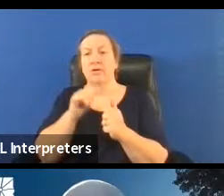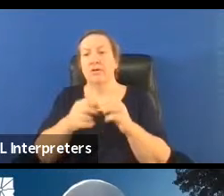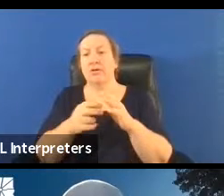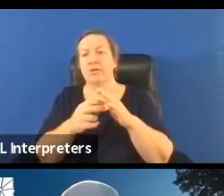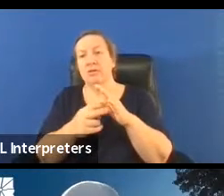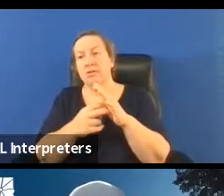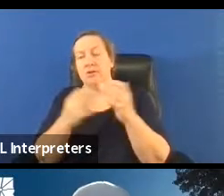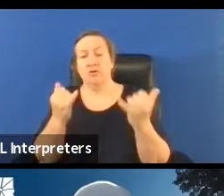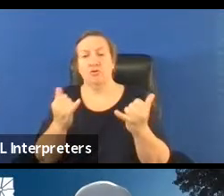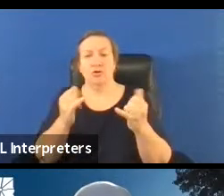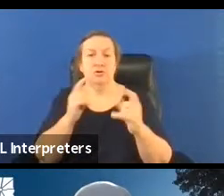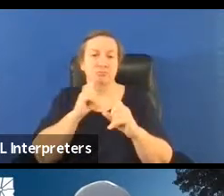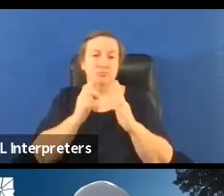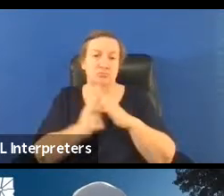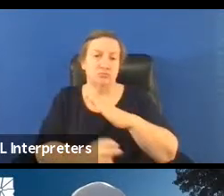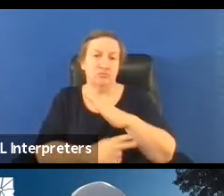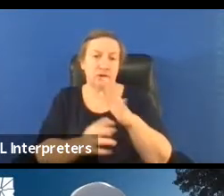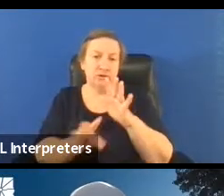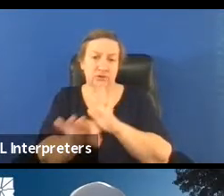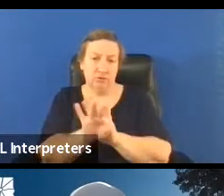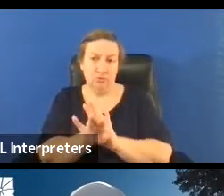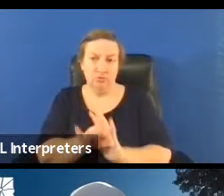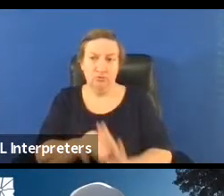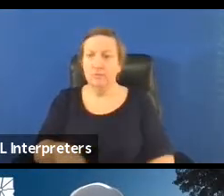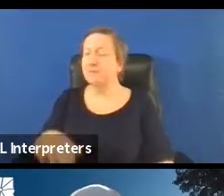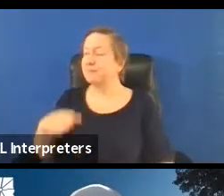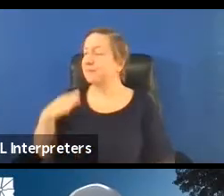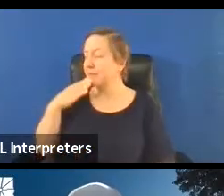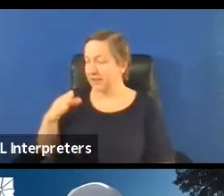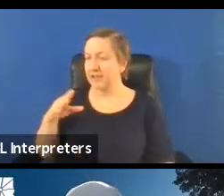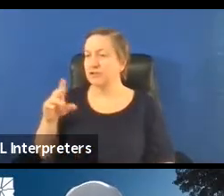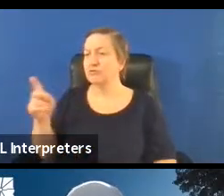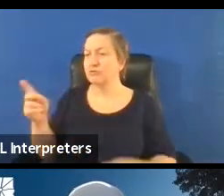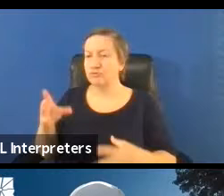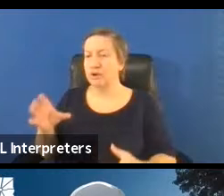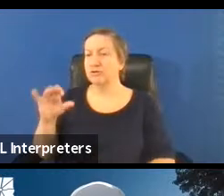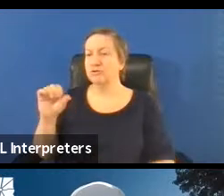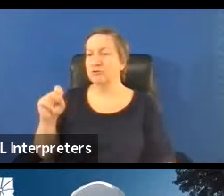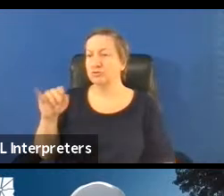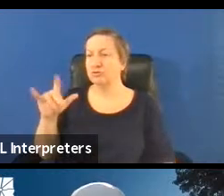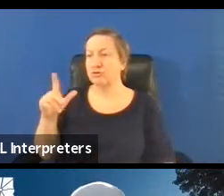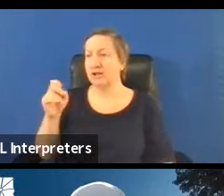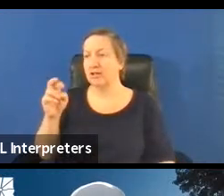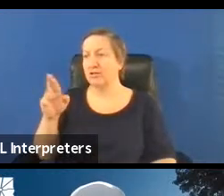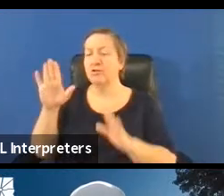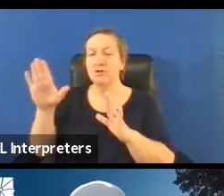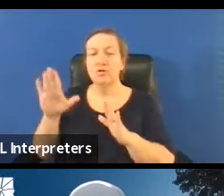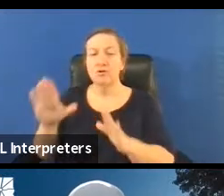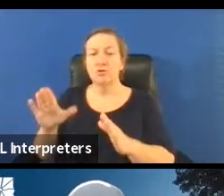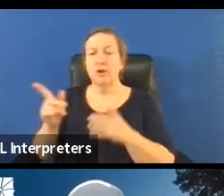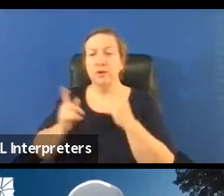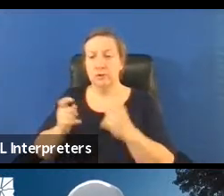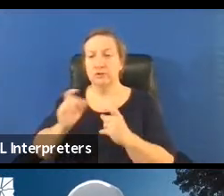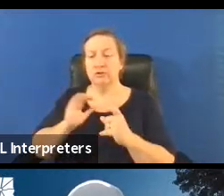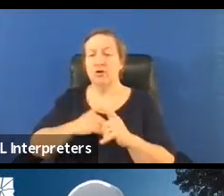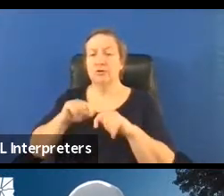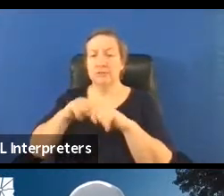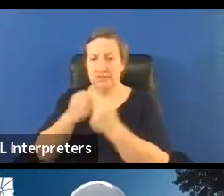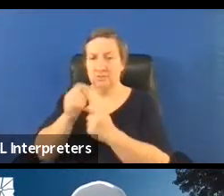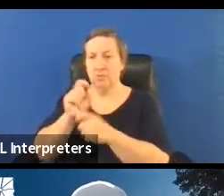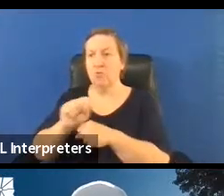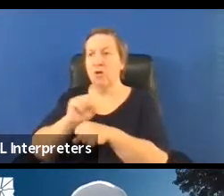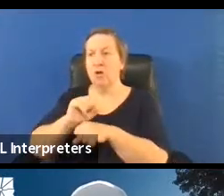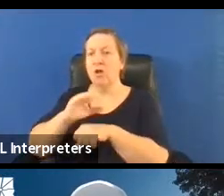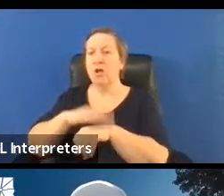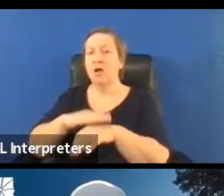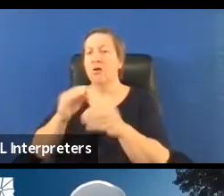solution. Well, thank you, Director Strickler. That's a great question. And our team is working on the